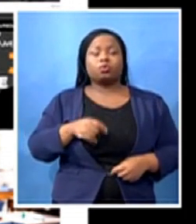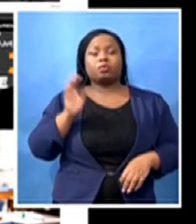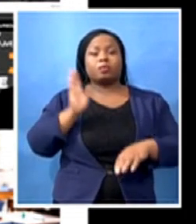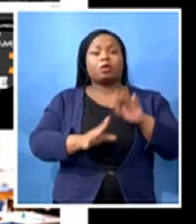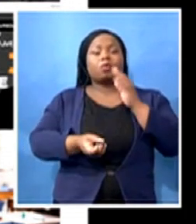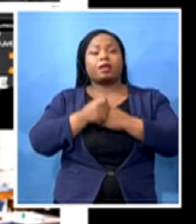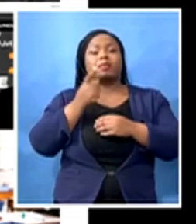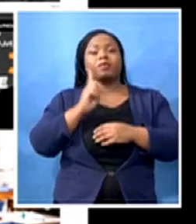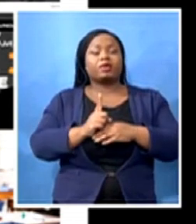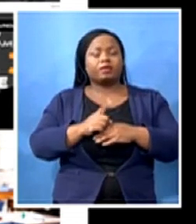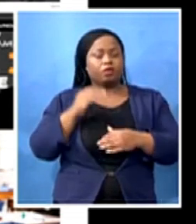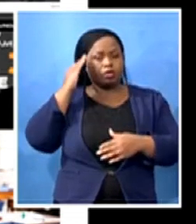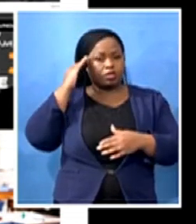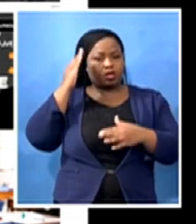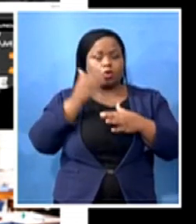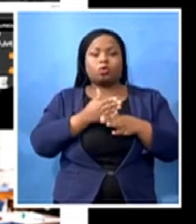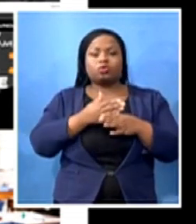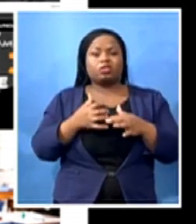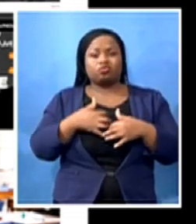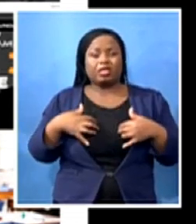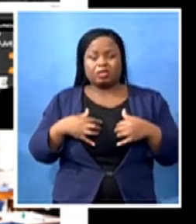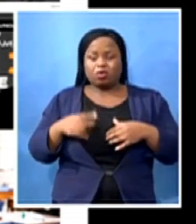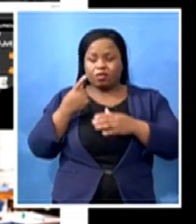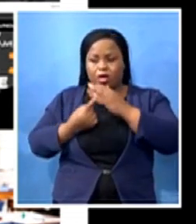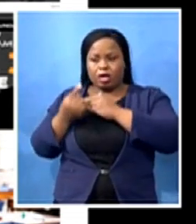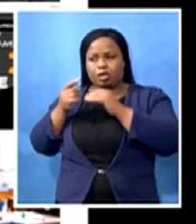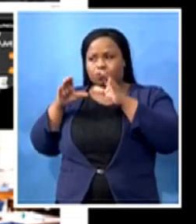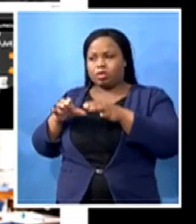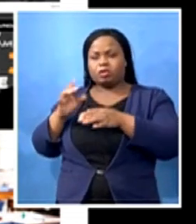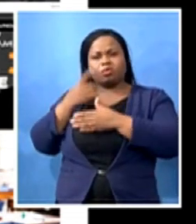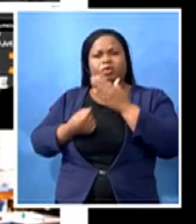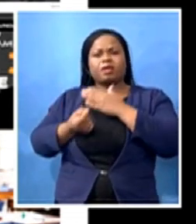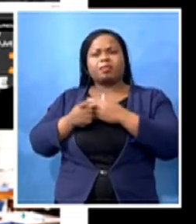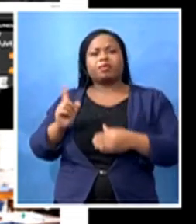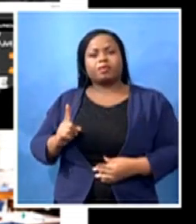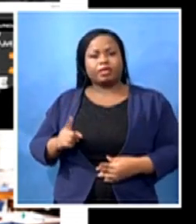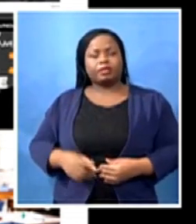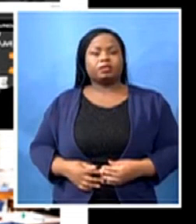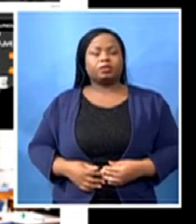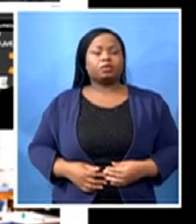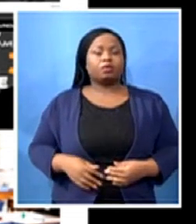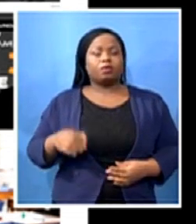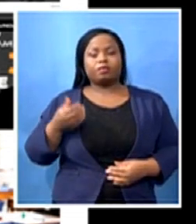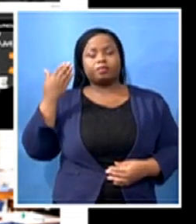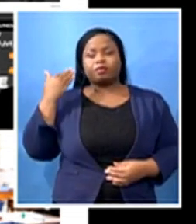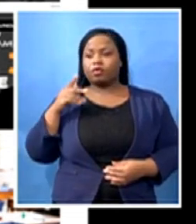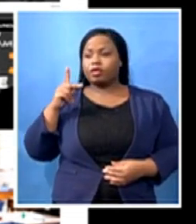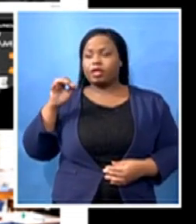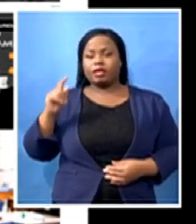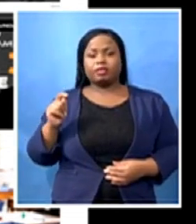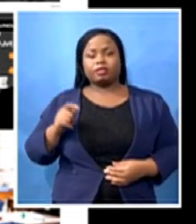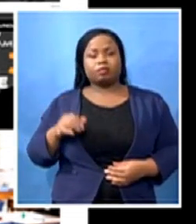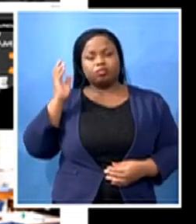and isolation. On referring to Kate's presentation on institutional trust, we find that psychological distress and